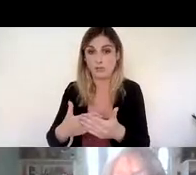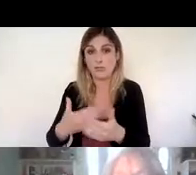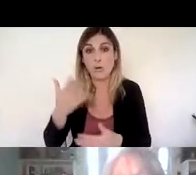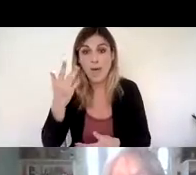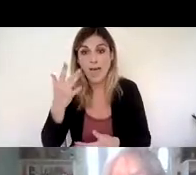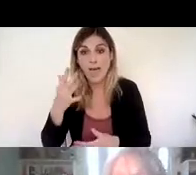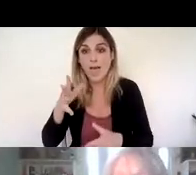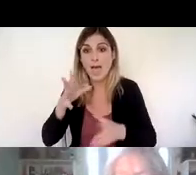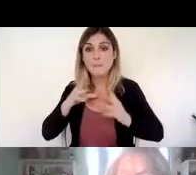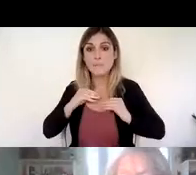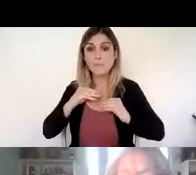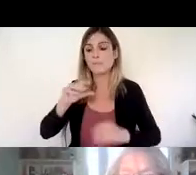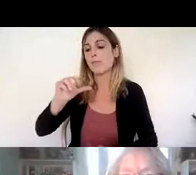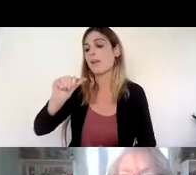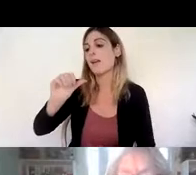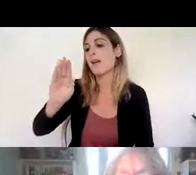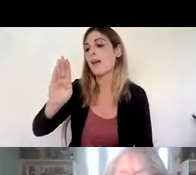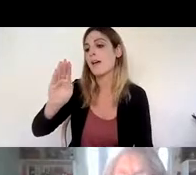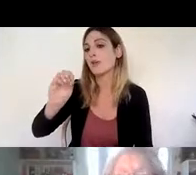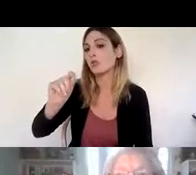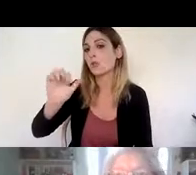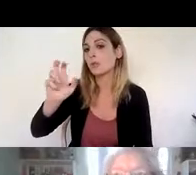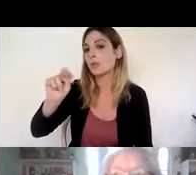big issue when it comes to calcium nutrition.